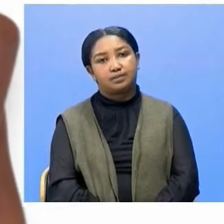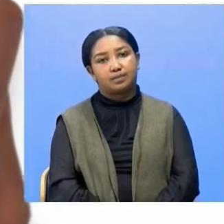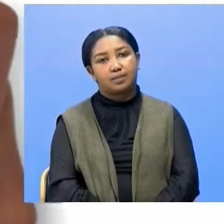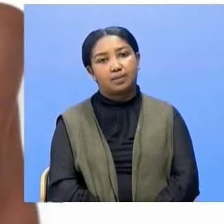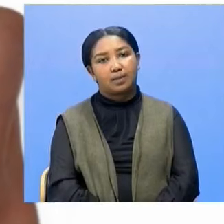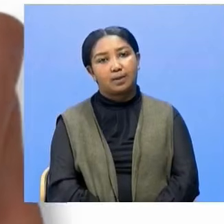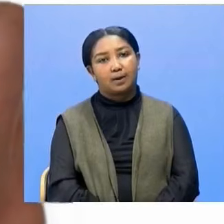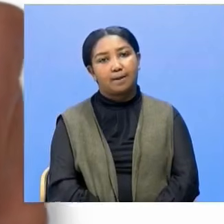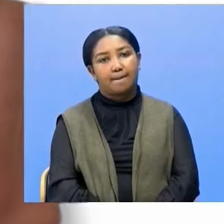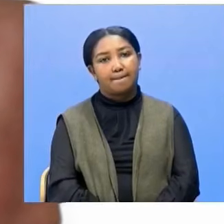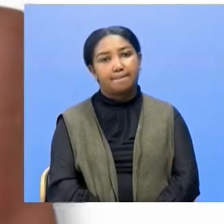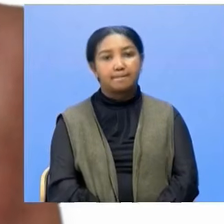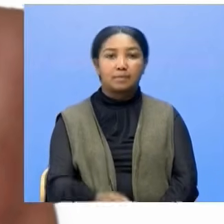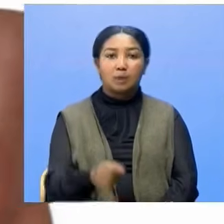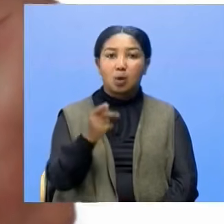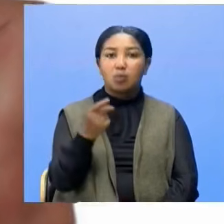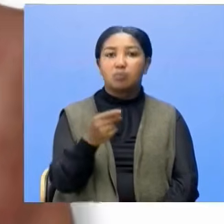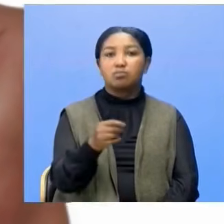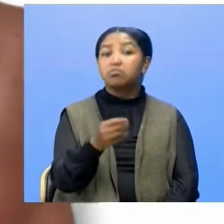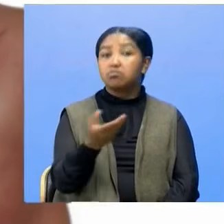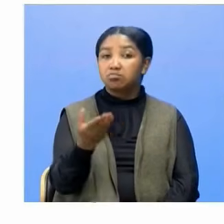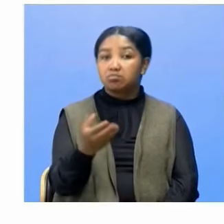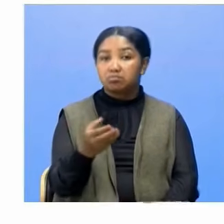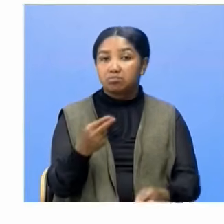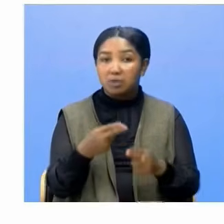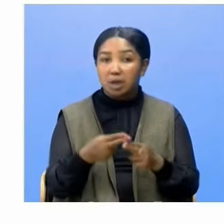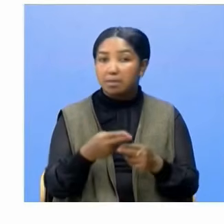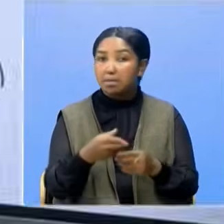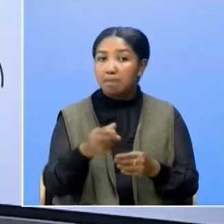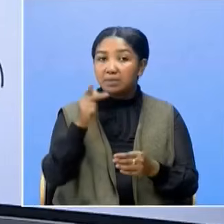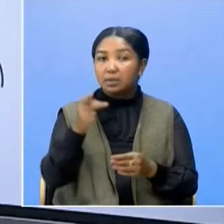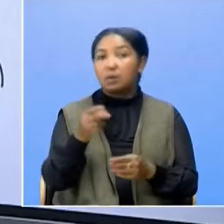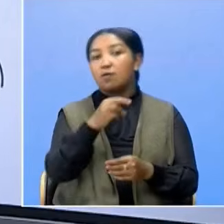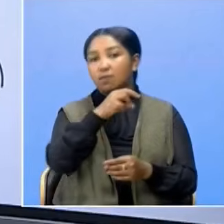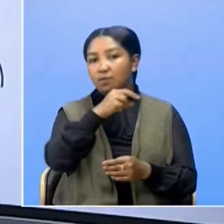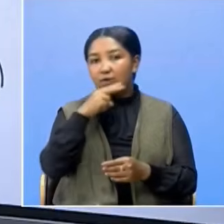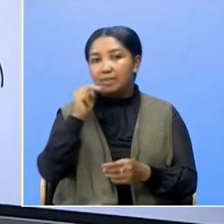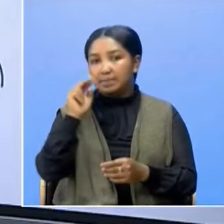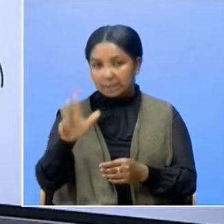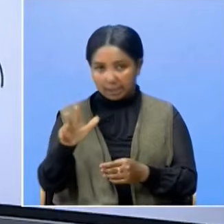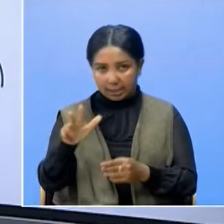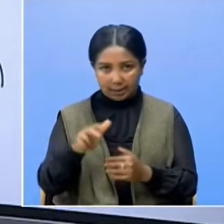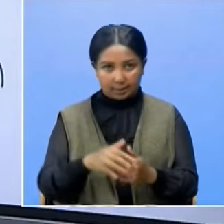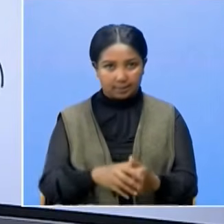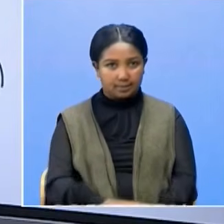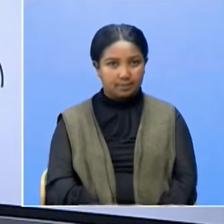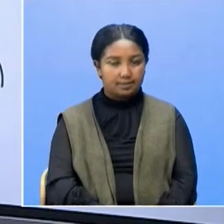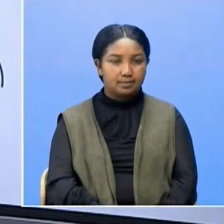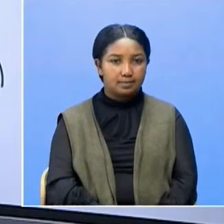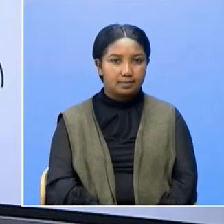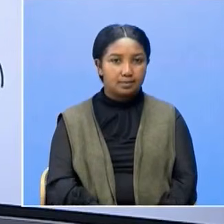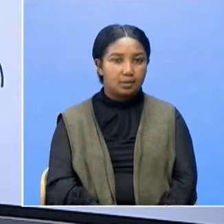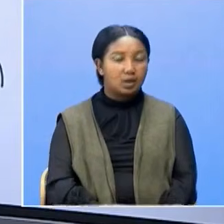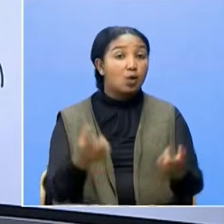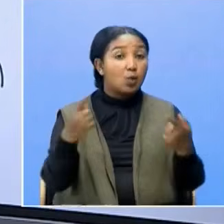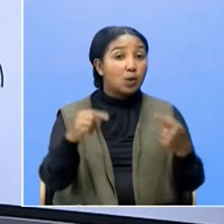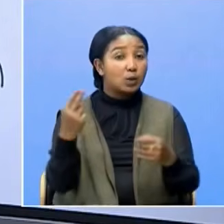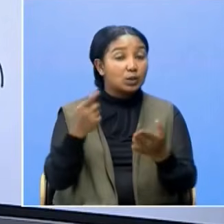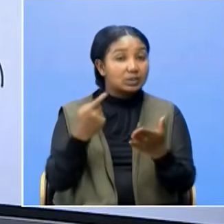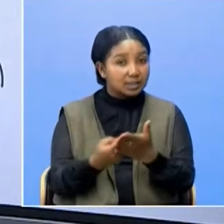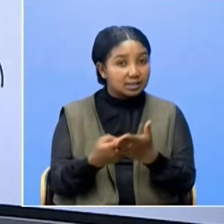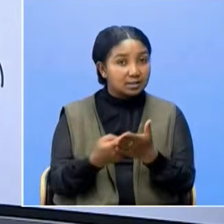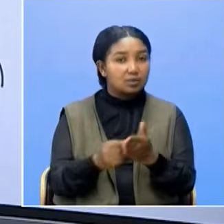Past participle, or what we call it commonly, verb 3 or V3. Yes? When we use